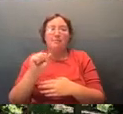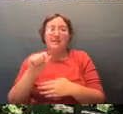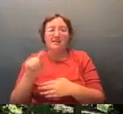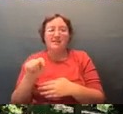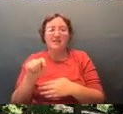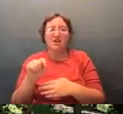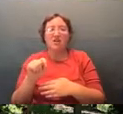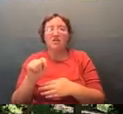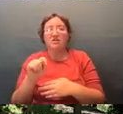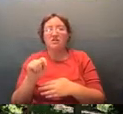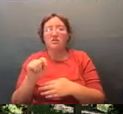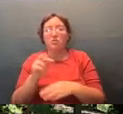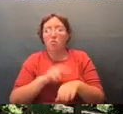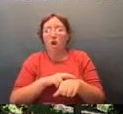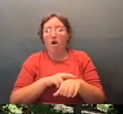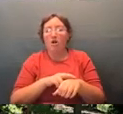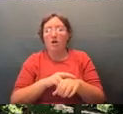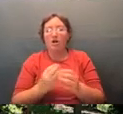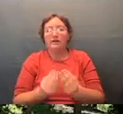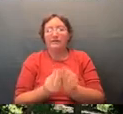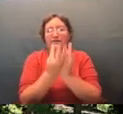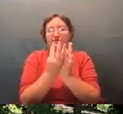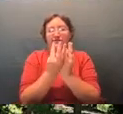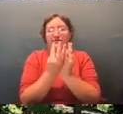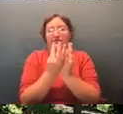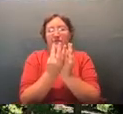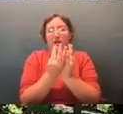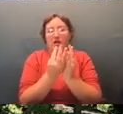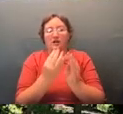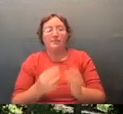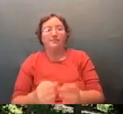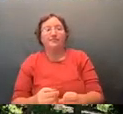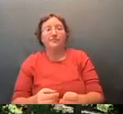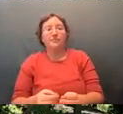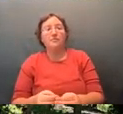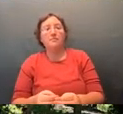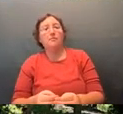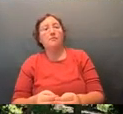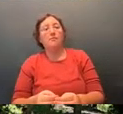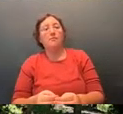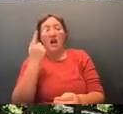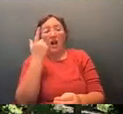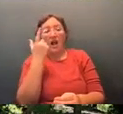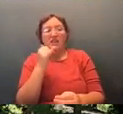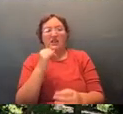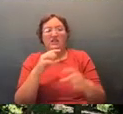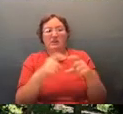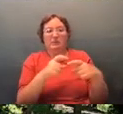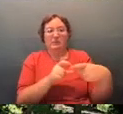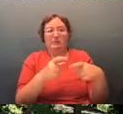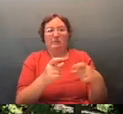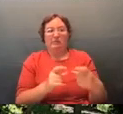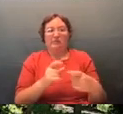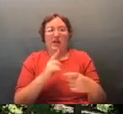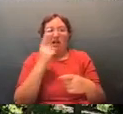columnar basalt rocks that shoot up out of the ground. And as we can see here, they look very symmetrical. It looks like we're